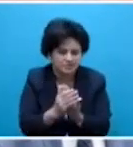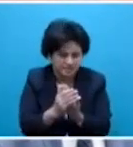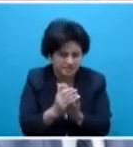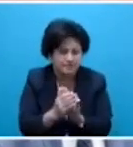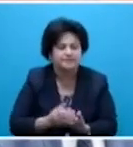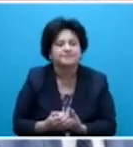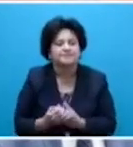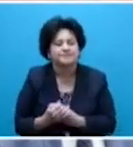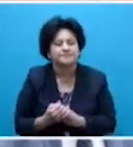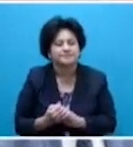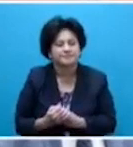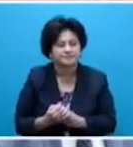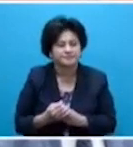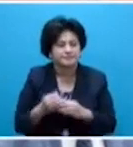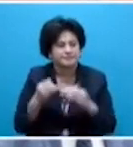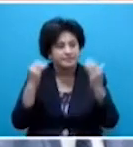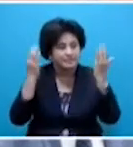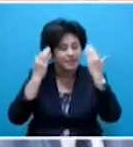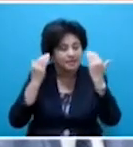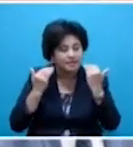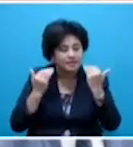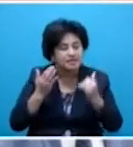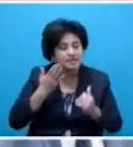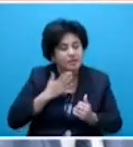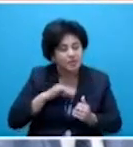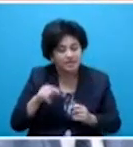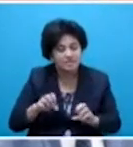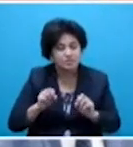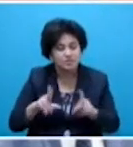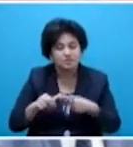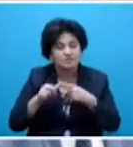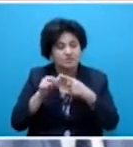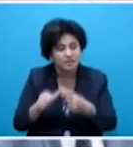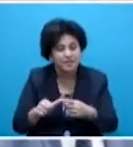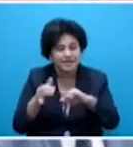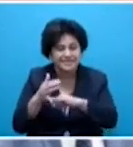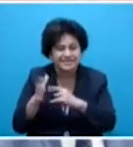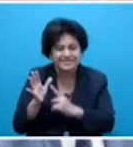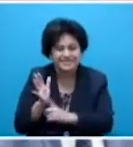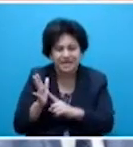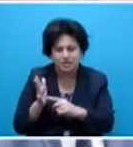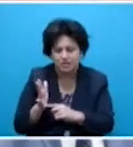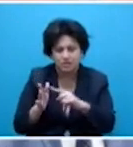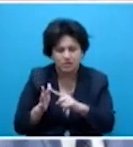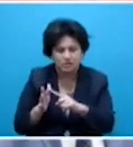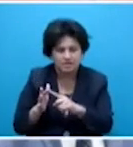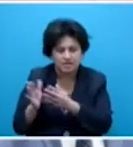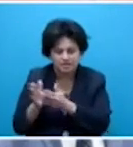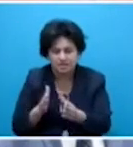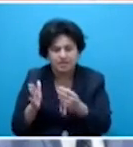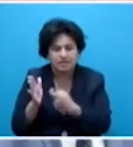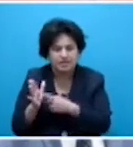prosperity. Mr. Speaker, sir, may I take this opportunity to reply to Honorable Salote Randrona's revelations she made during